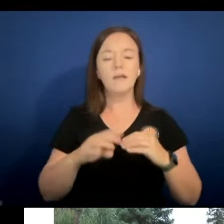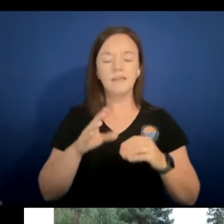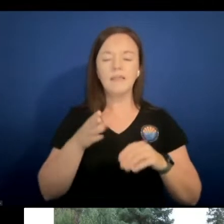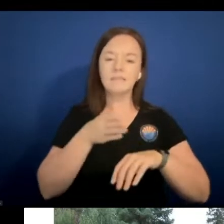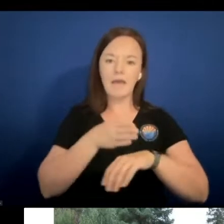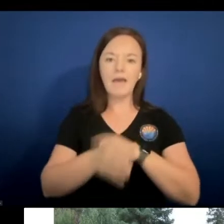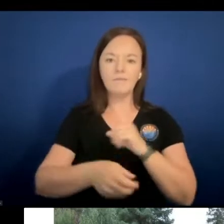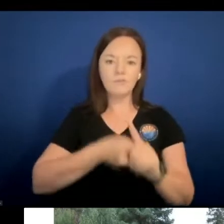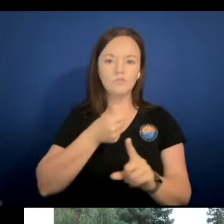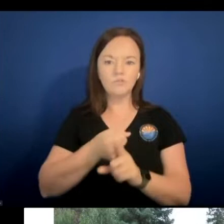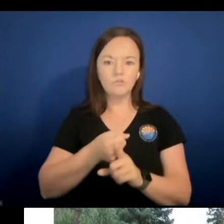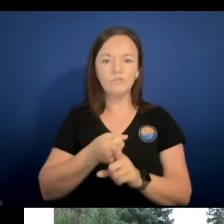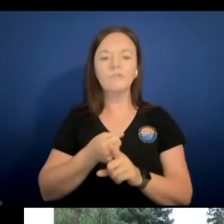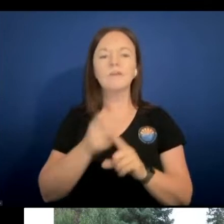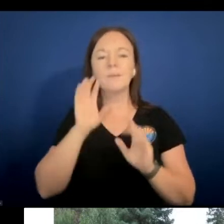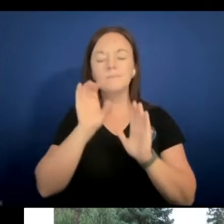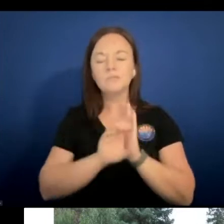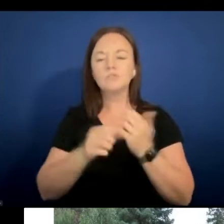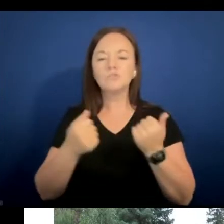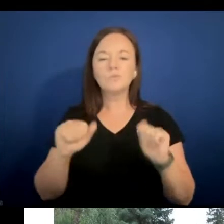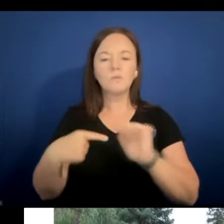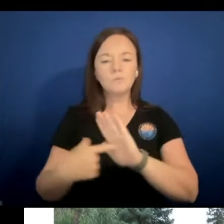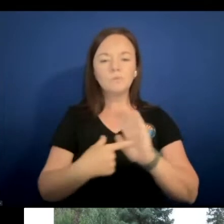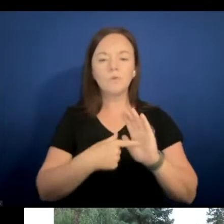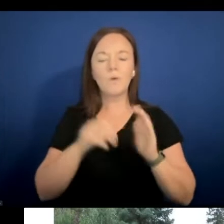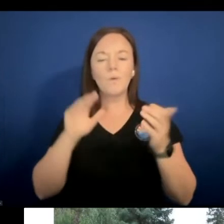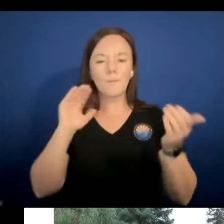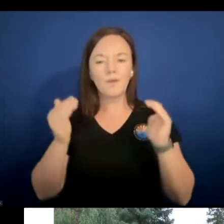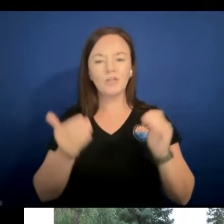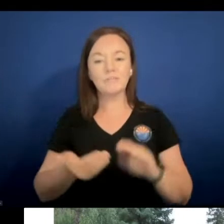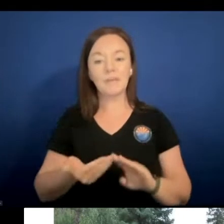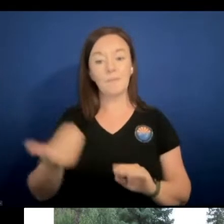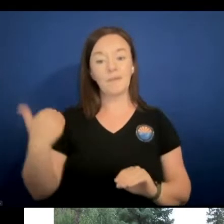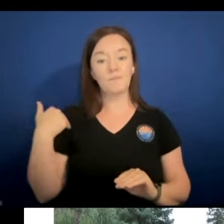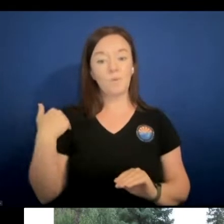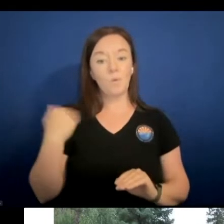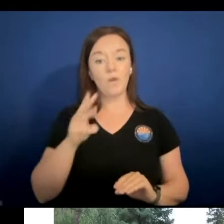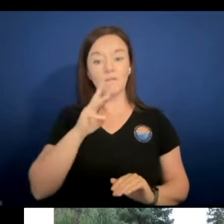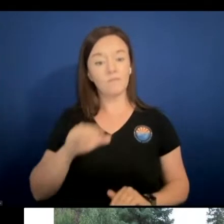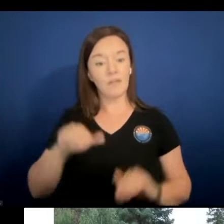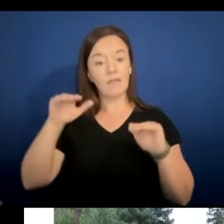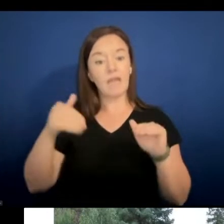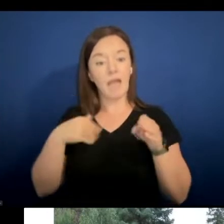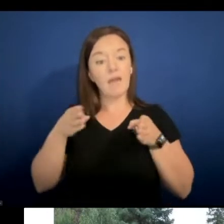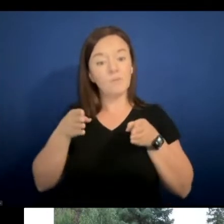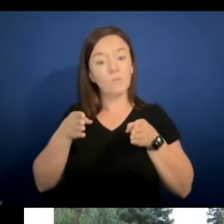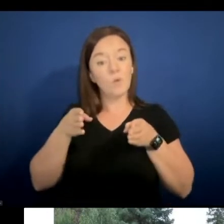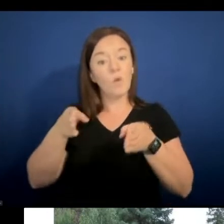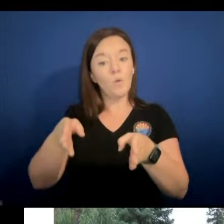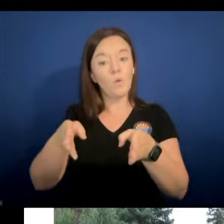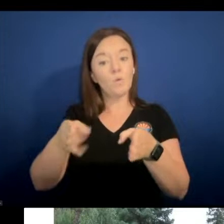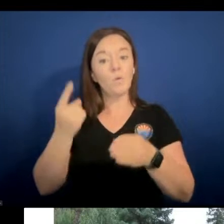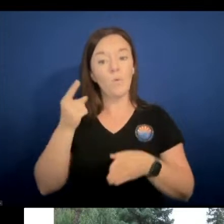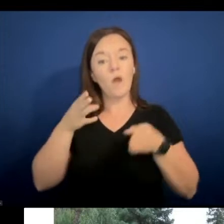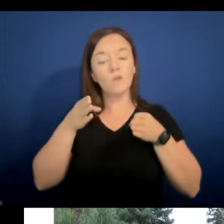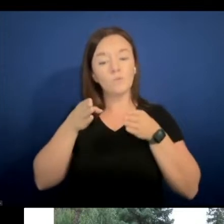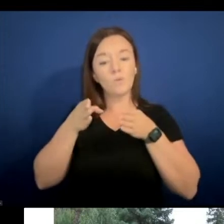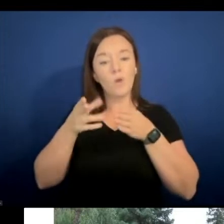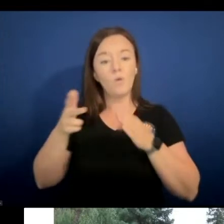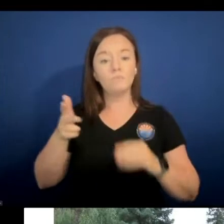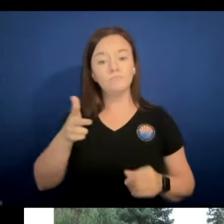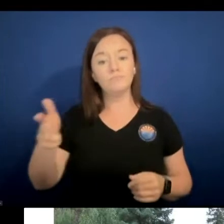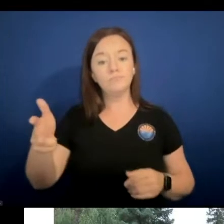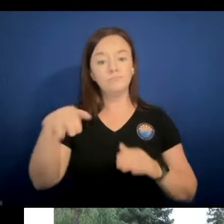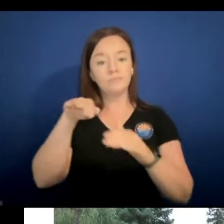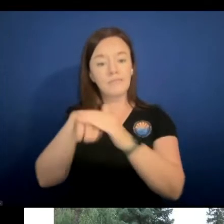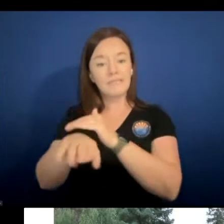some comparison before the flooding. So we have a road going, one road into the canyon, one road out